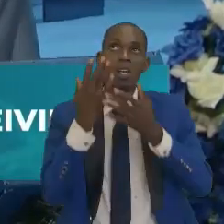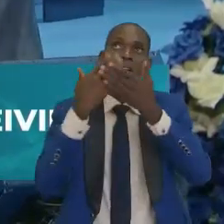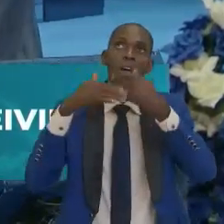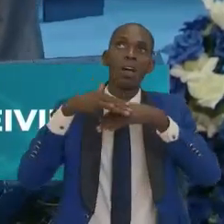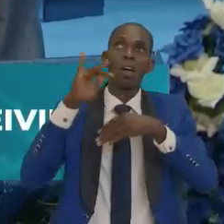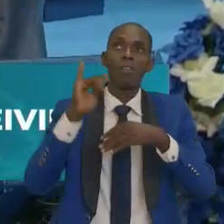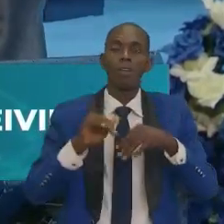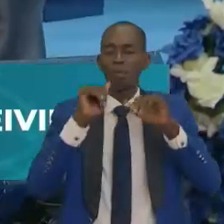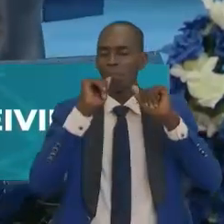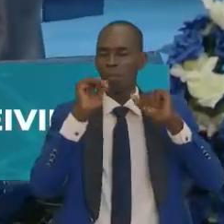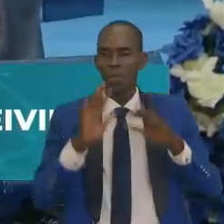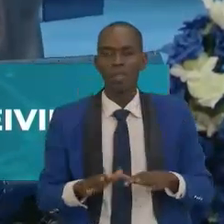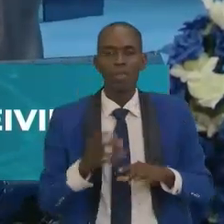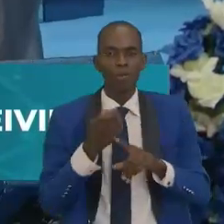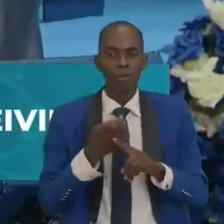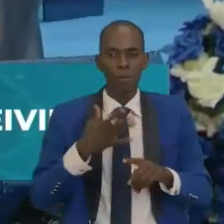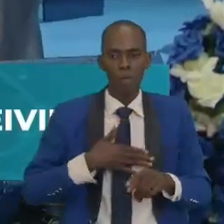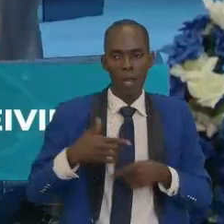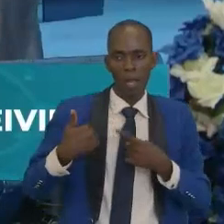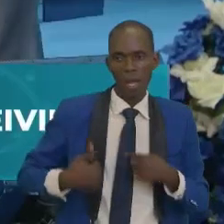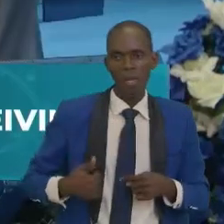my heart, my soul, and my